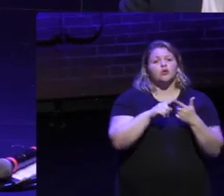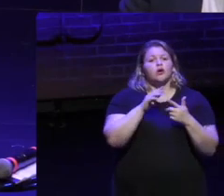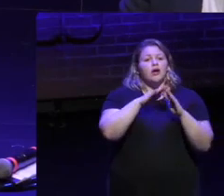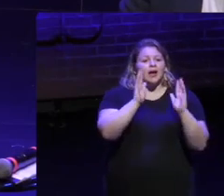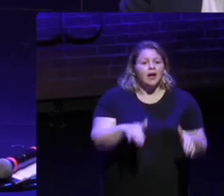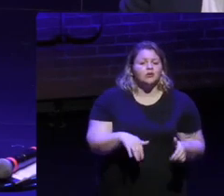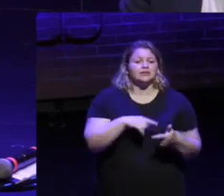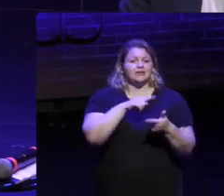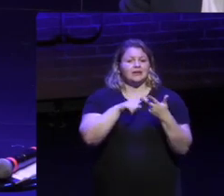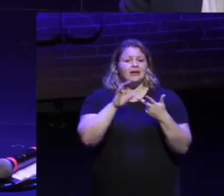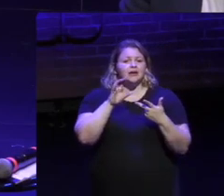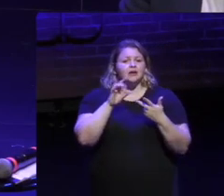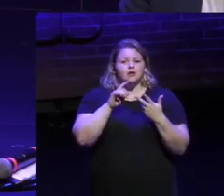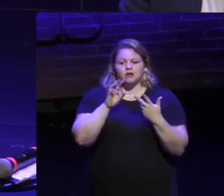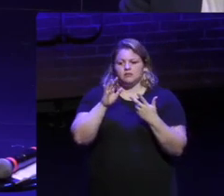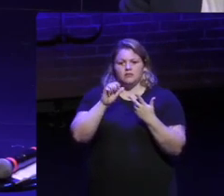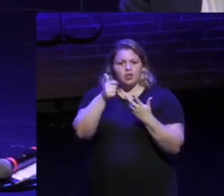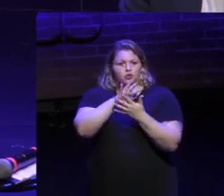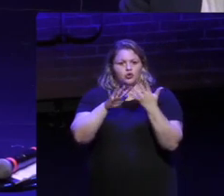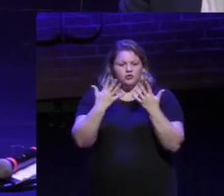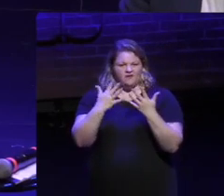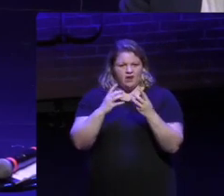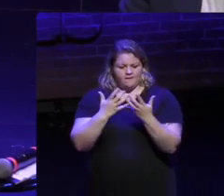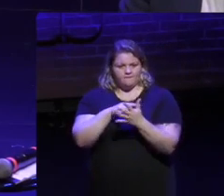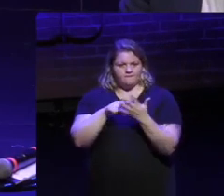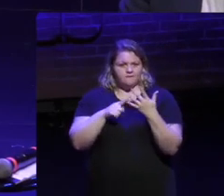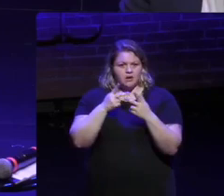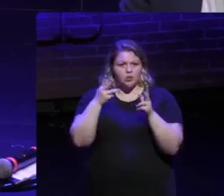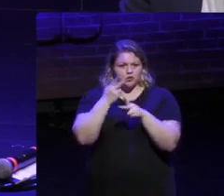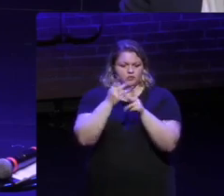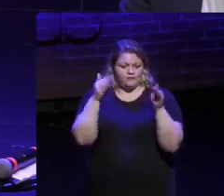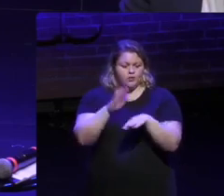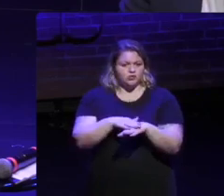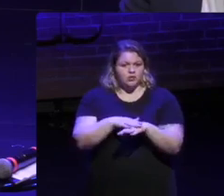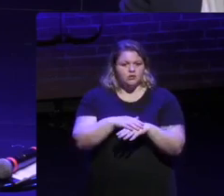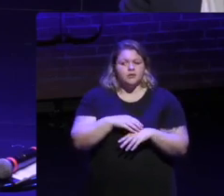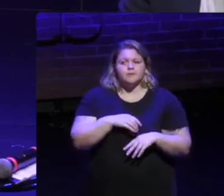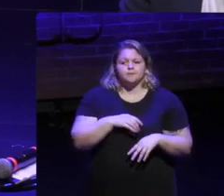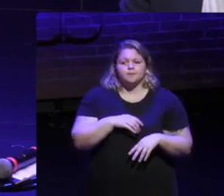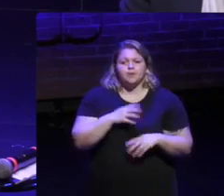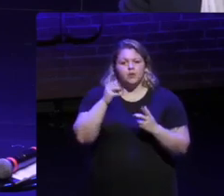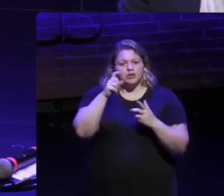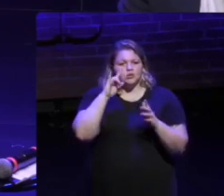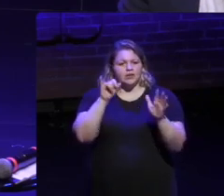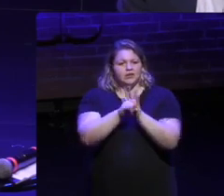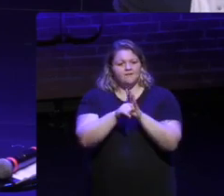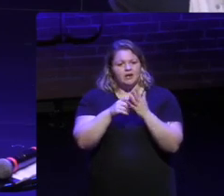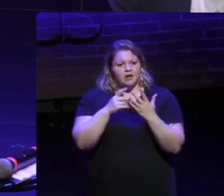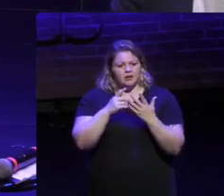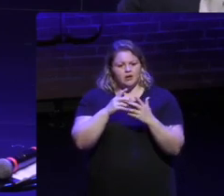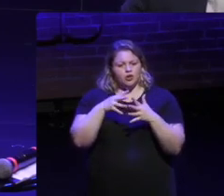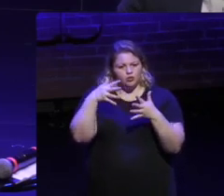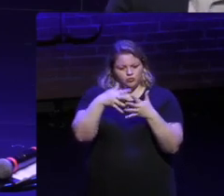and COVID. I want artists to be on those working groups to help us identify the root causes, but also to bring forth what are the issues that